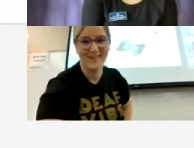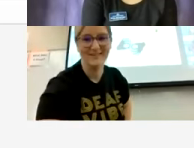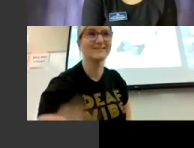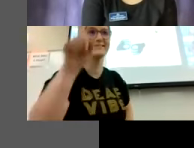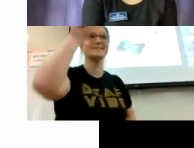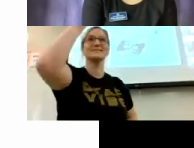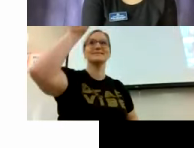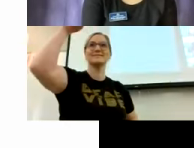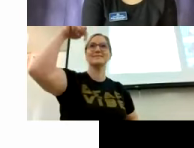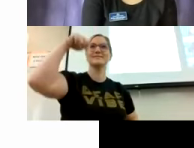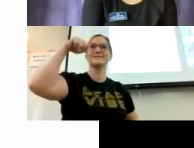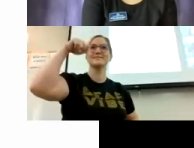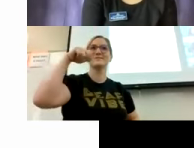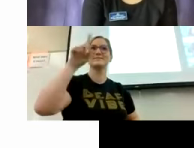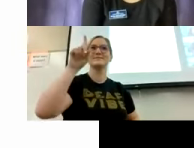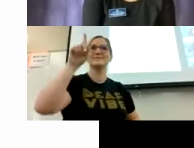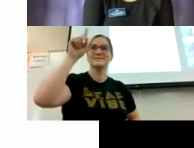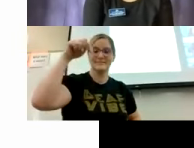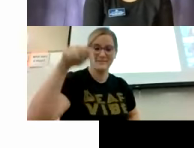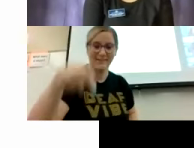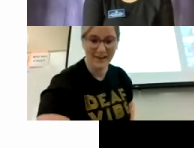And, okay.